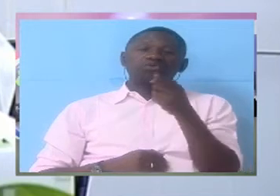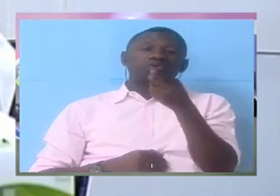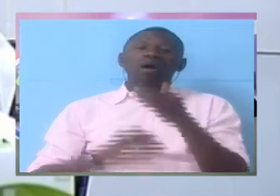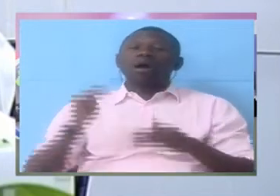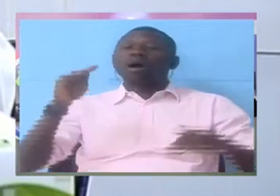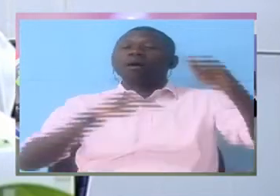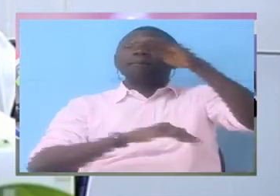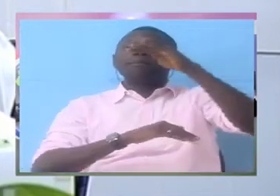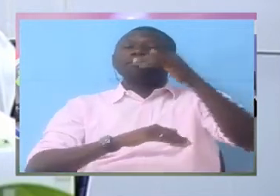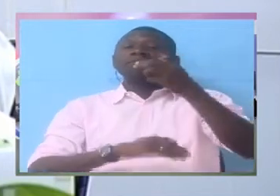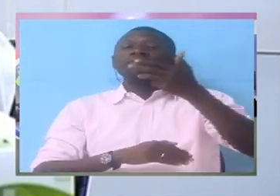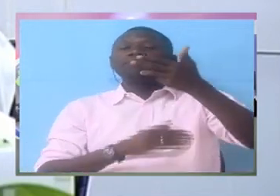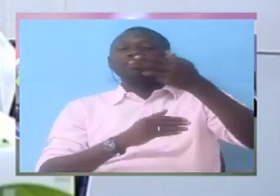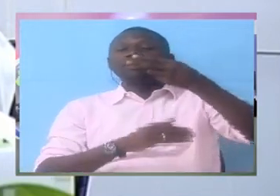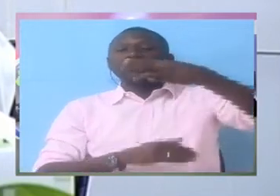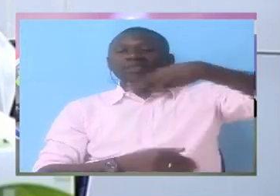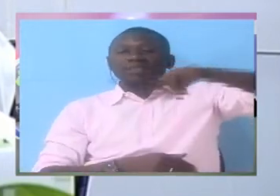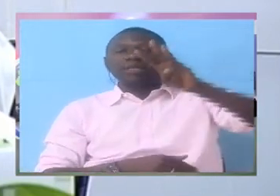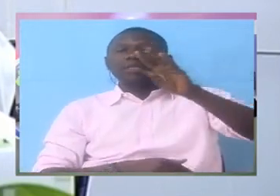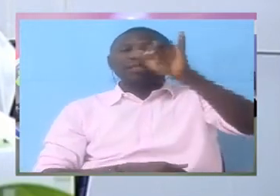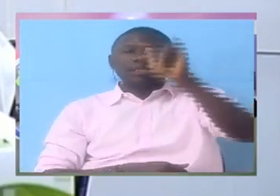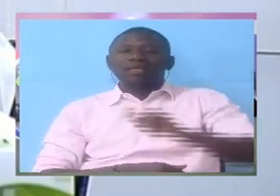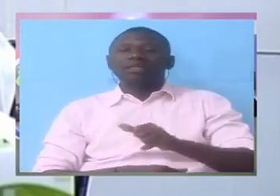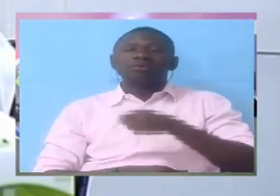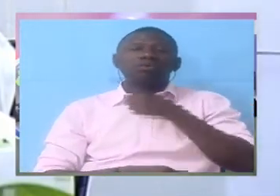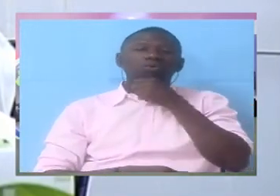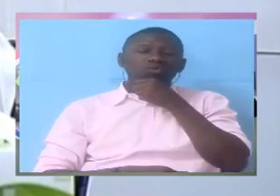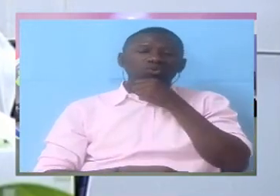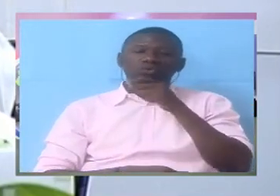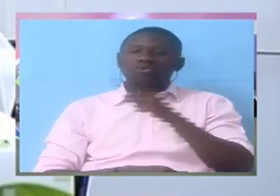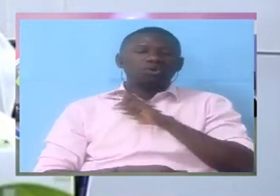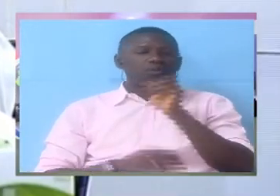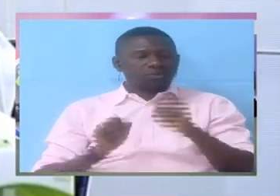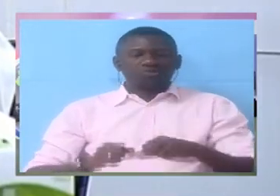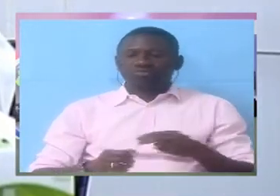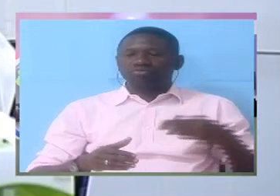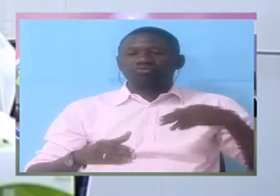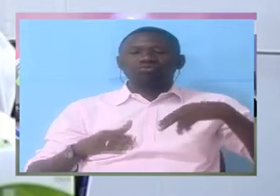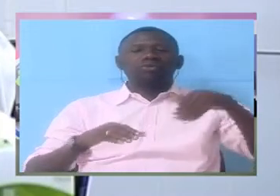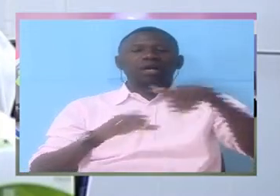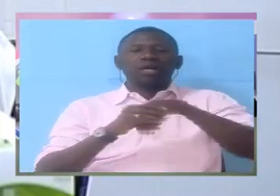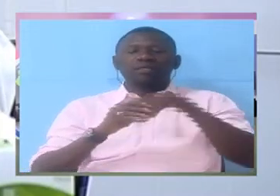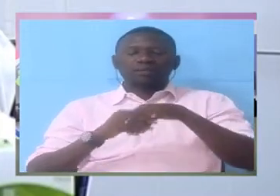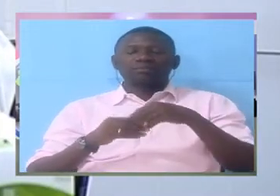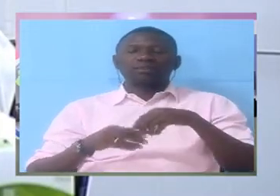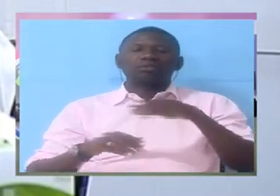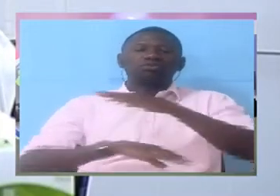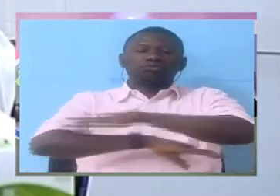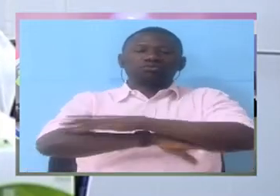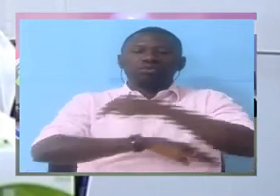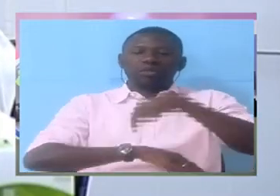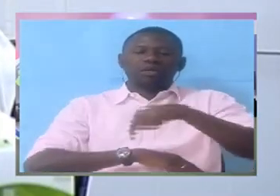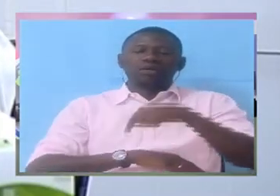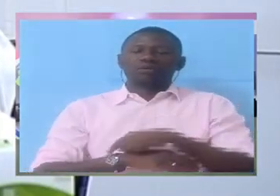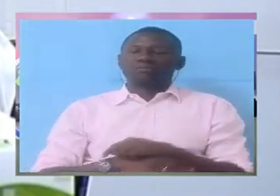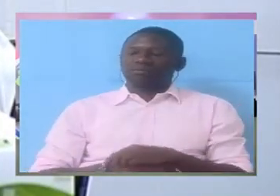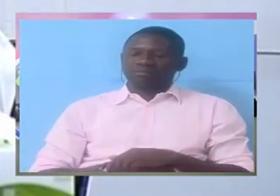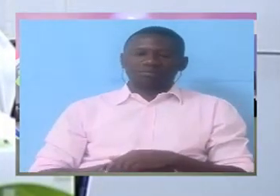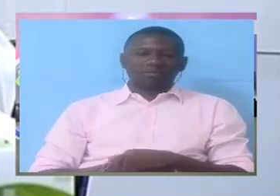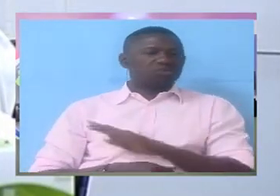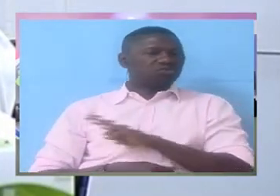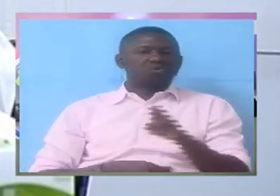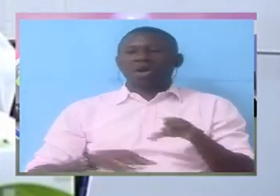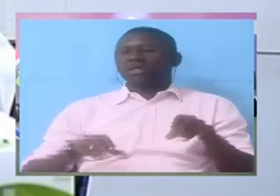age, ni ibulu sango tambita sanji tani nsabola. You cannot have an entry here. Ite dunola jang. That is the time